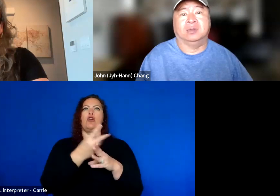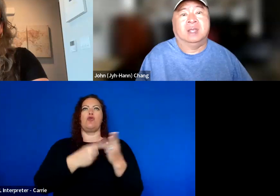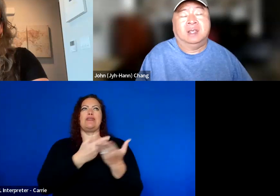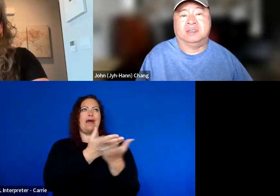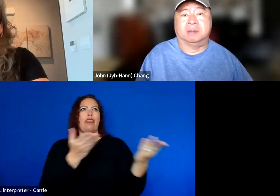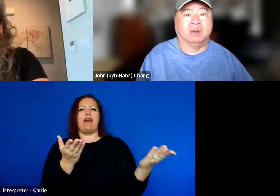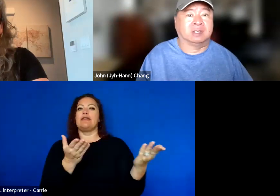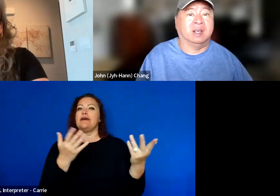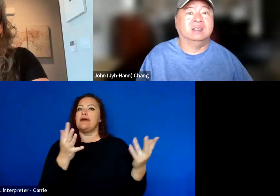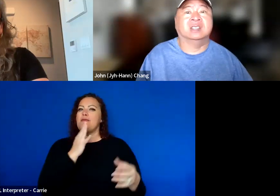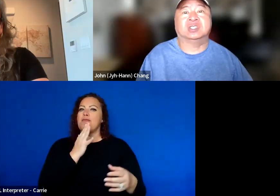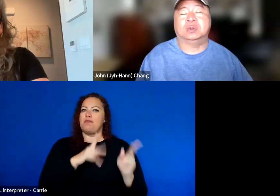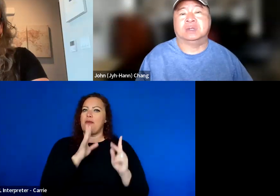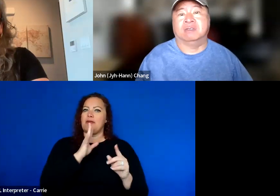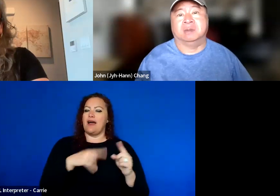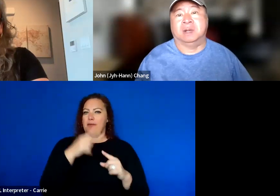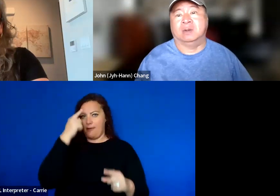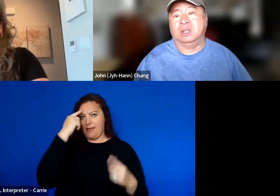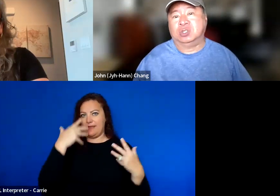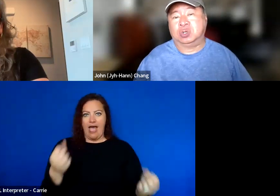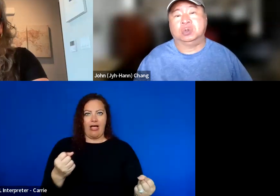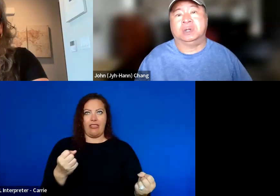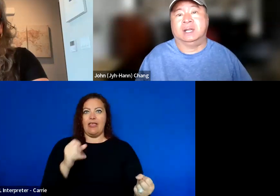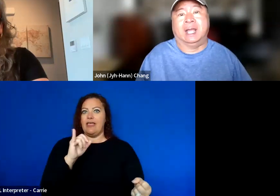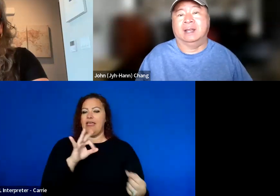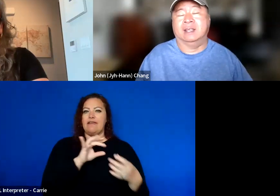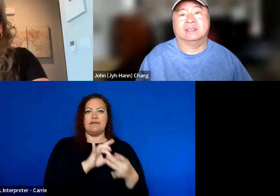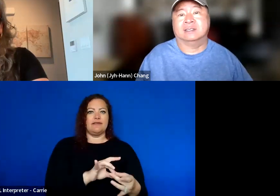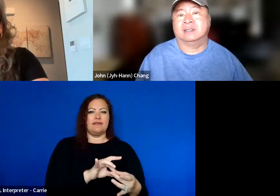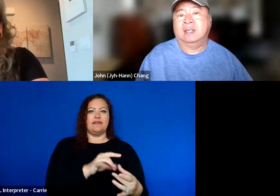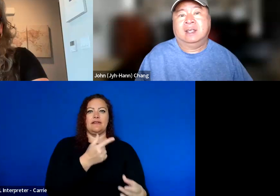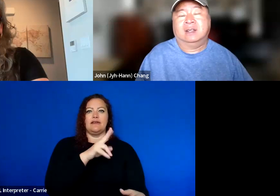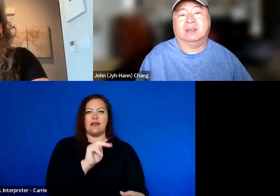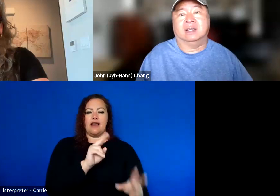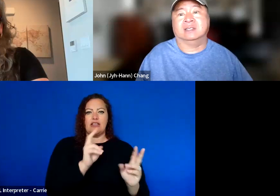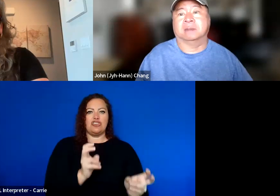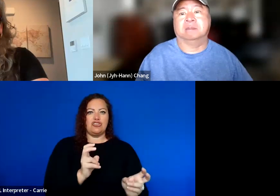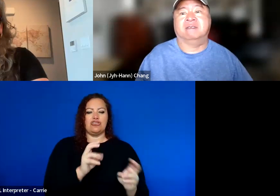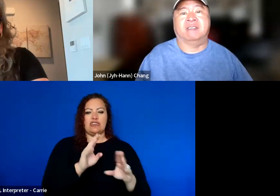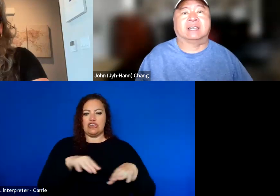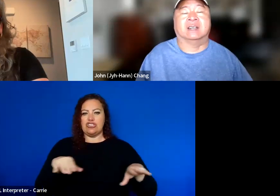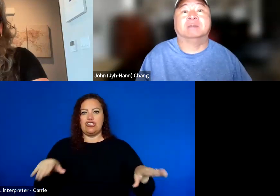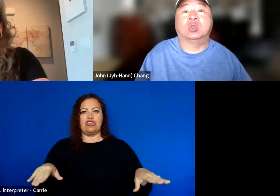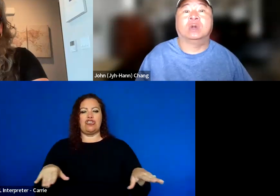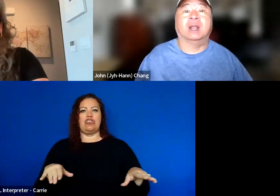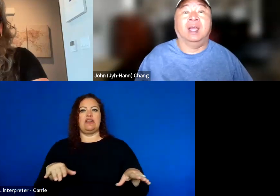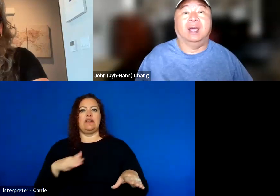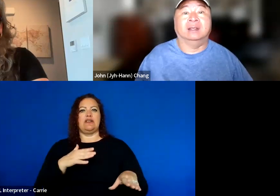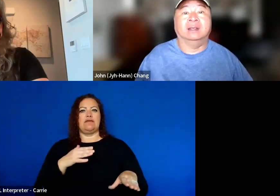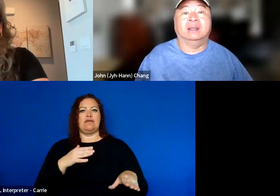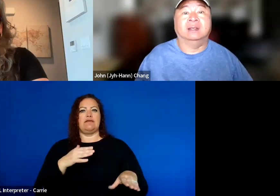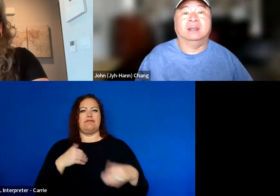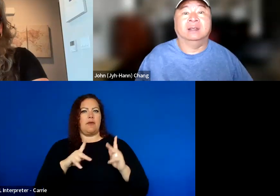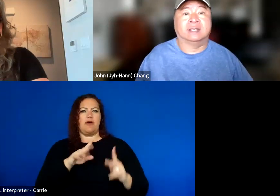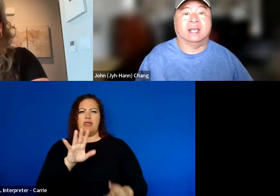mental health. If it's about gun issues, if it's about children and adolescents, it's a big factor. And I'm so